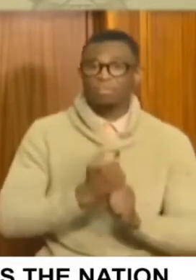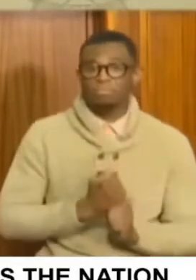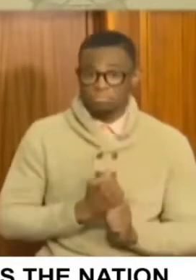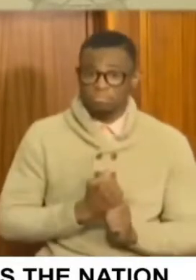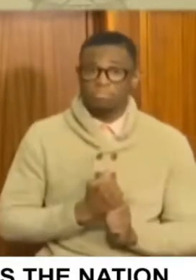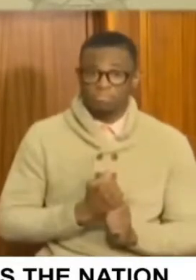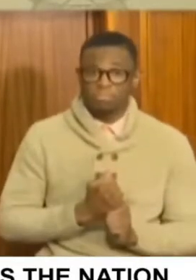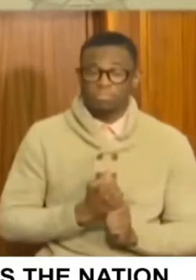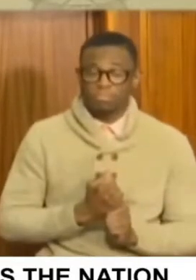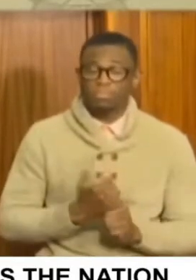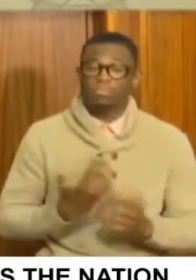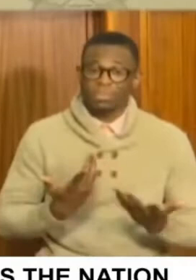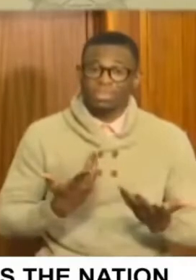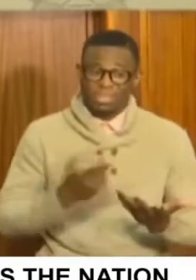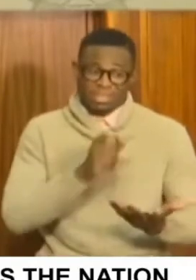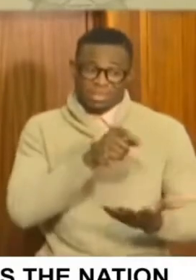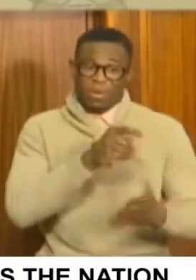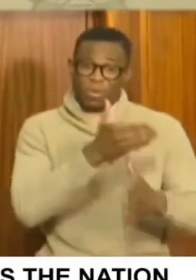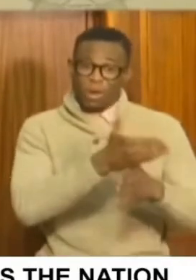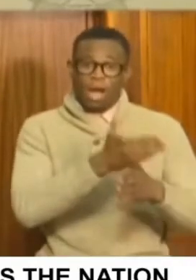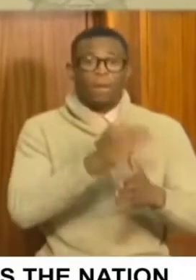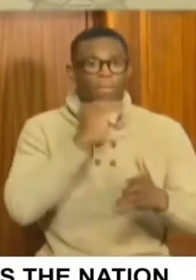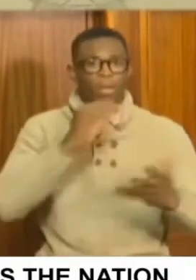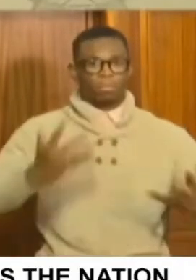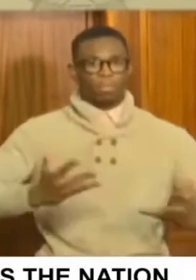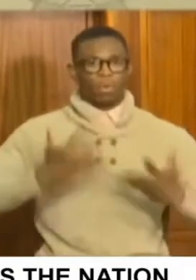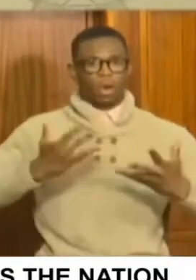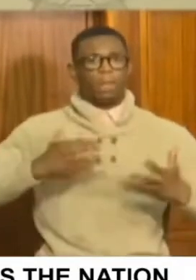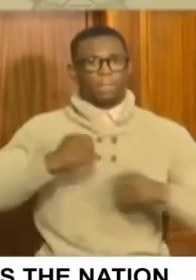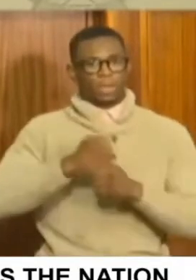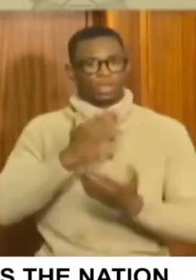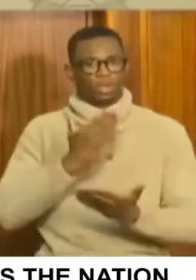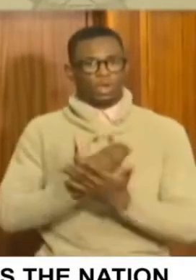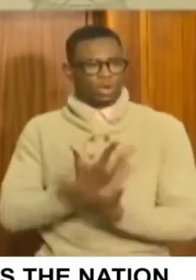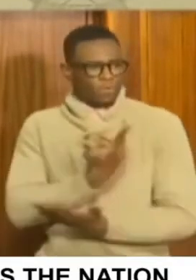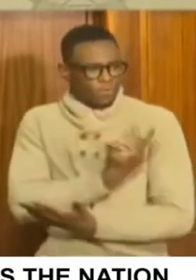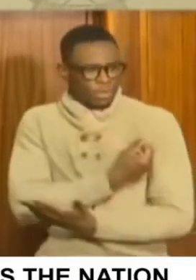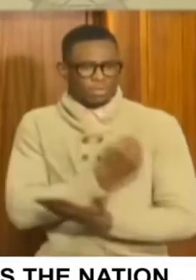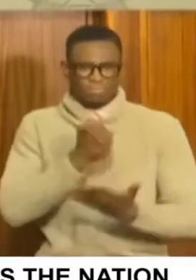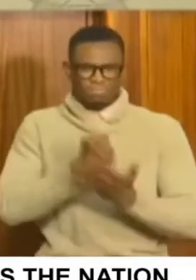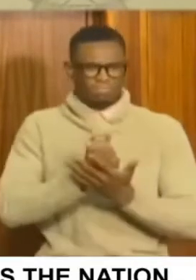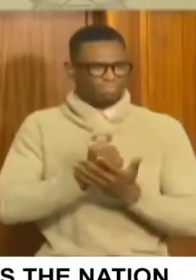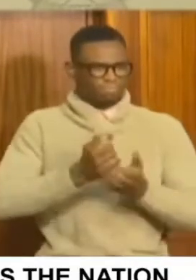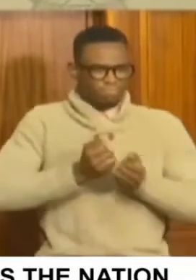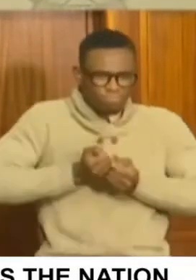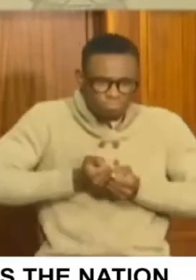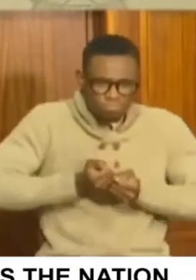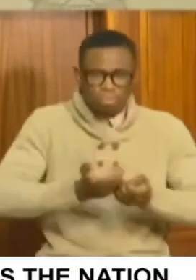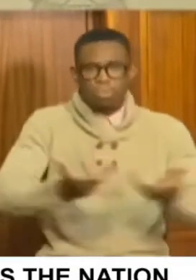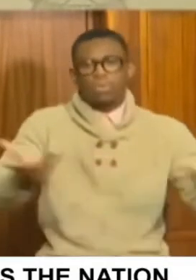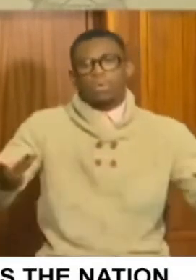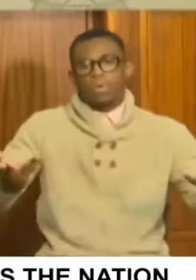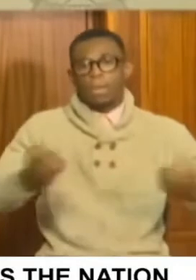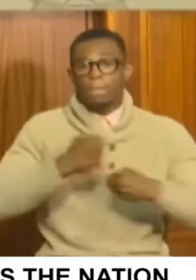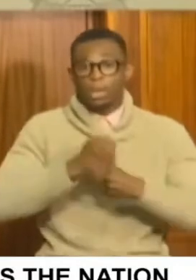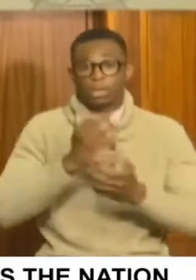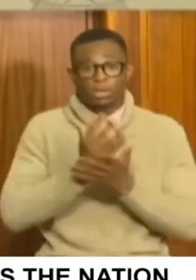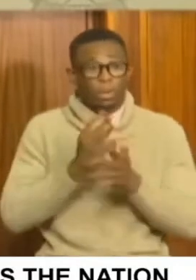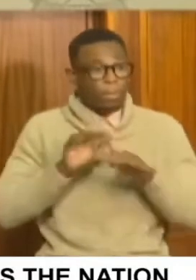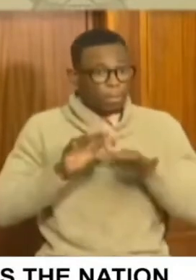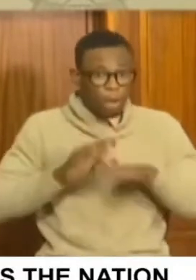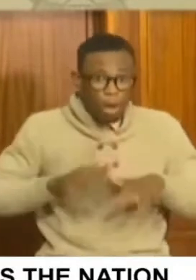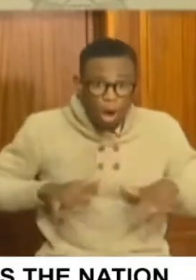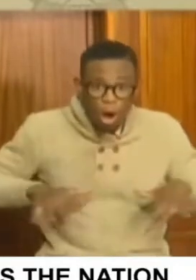It must motivate us to accelerate the rollout of vaccines and to ensure that all people who are